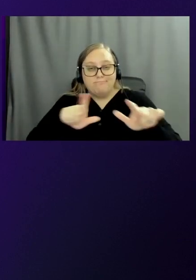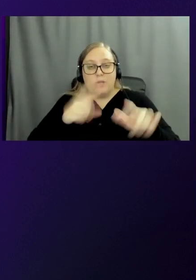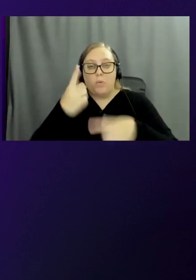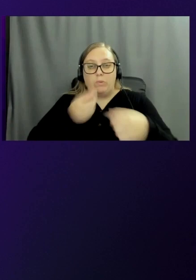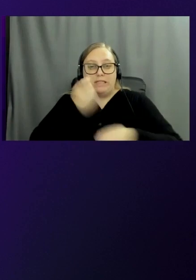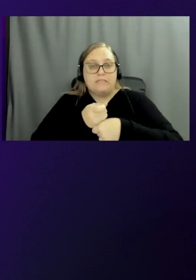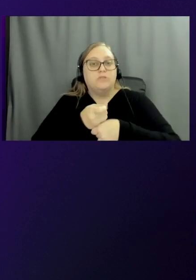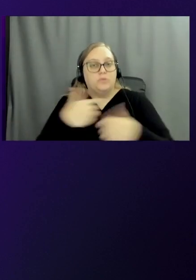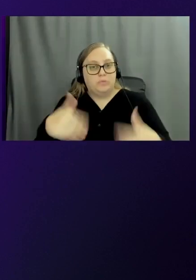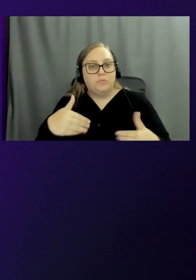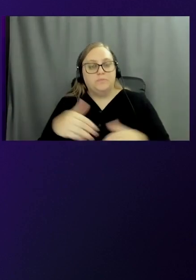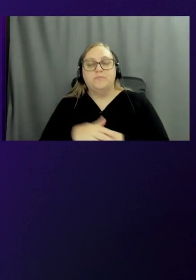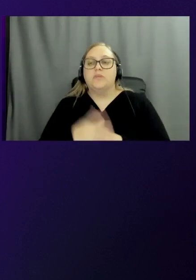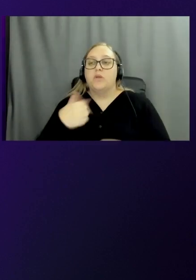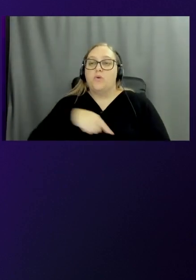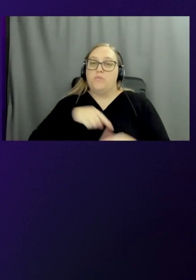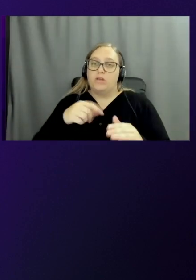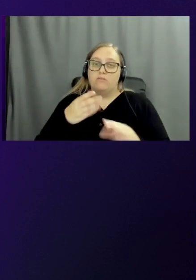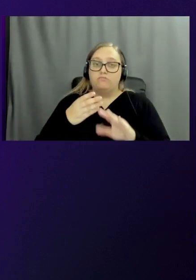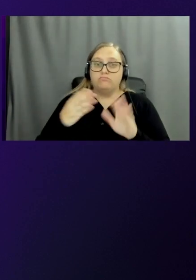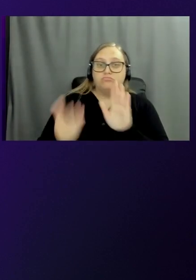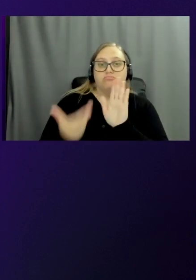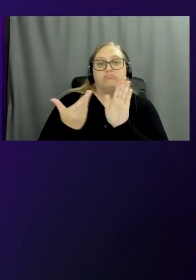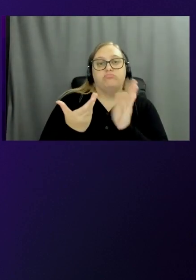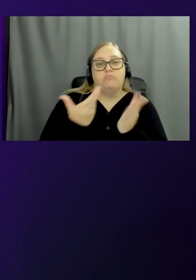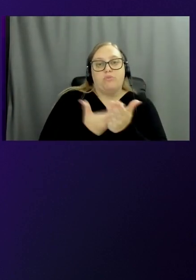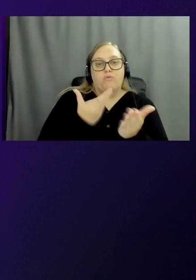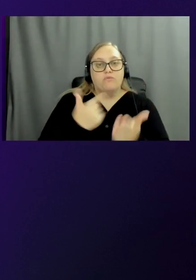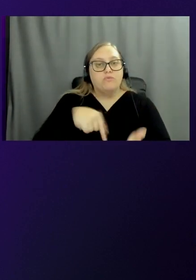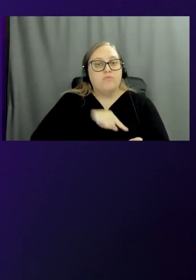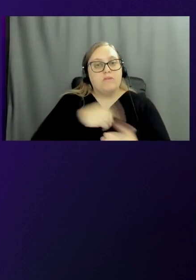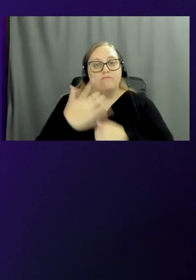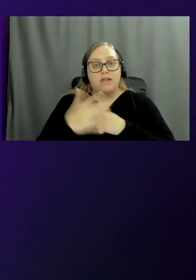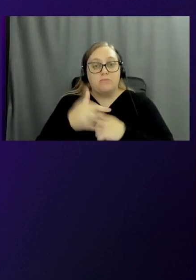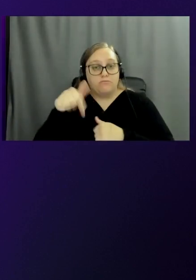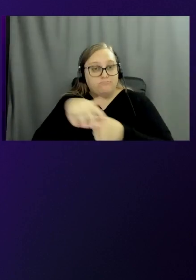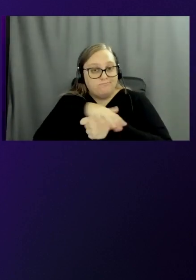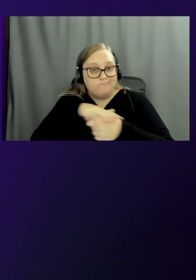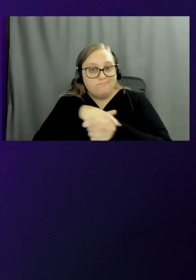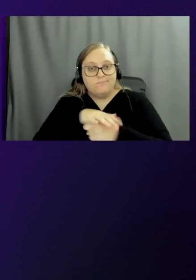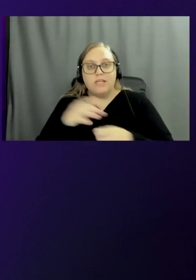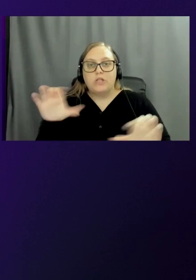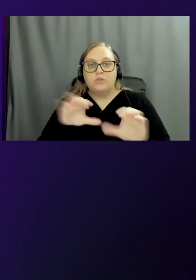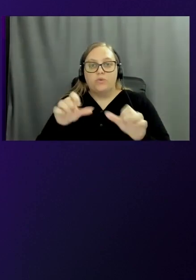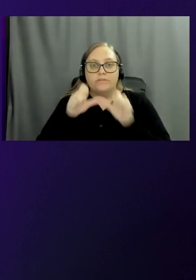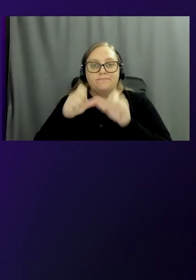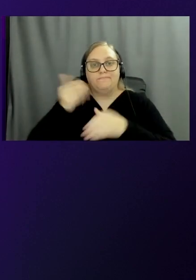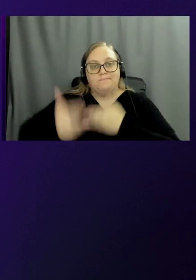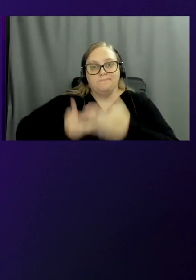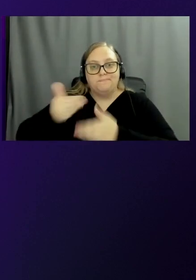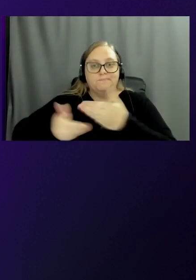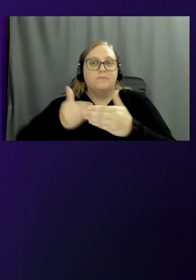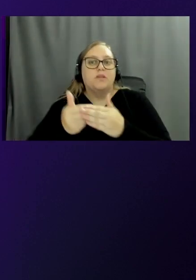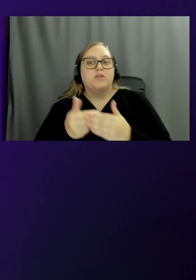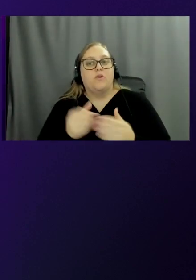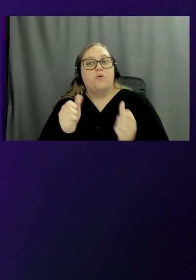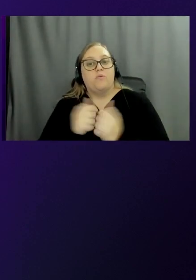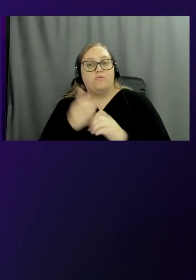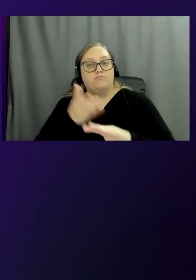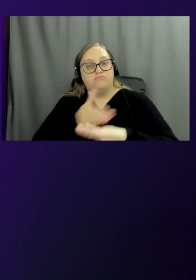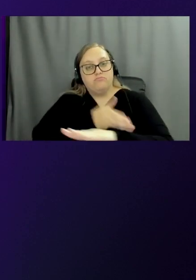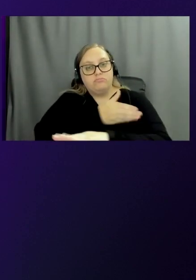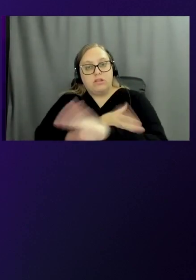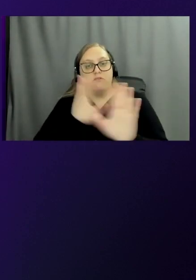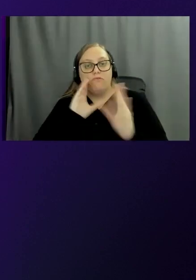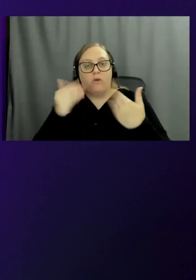and we've proven that we're invested in the space and doing this consistently. And with macroeconomic conditions increasing the focus on